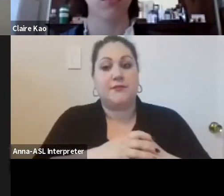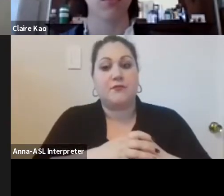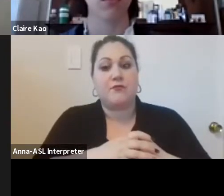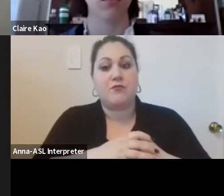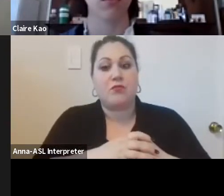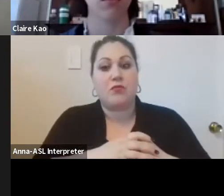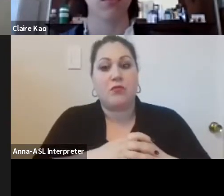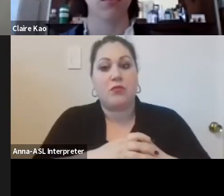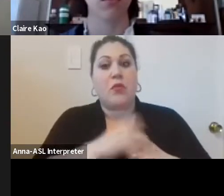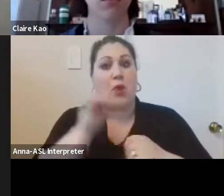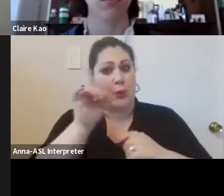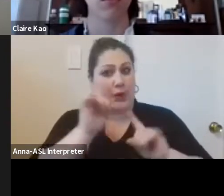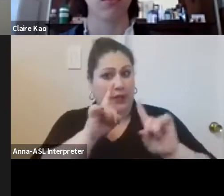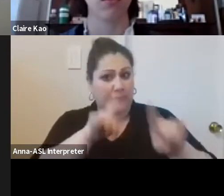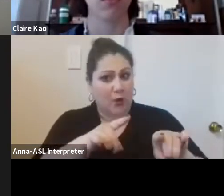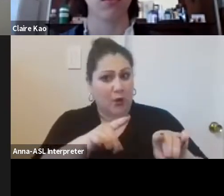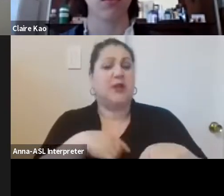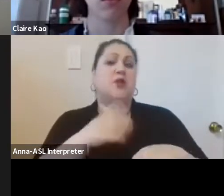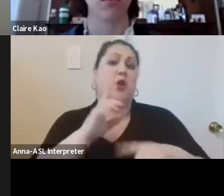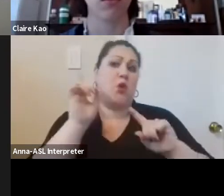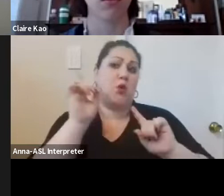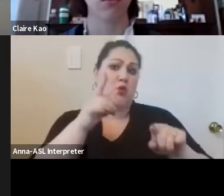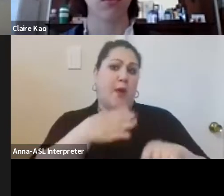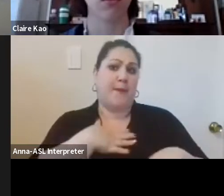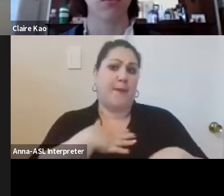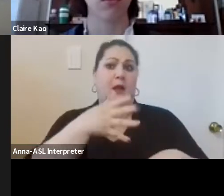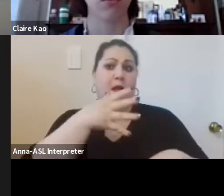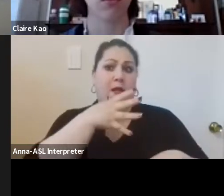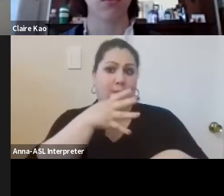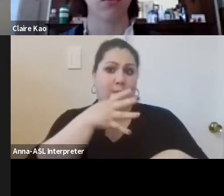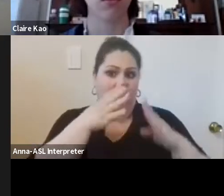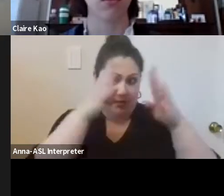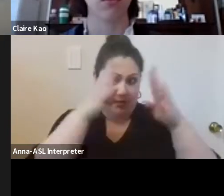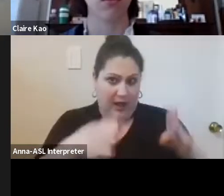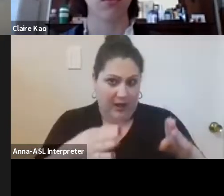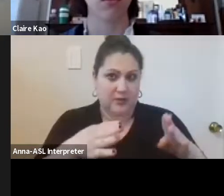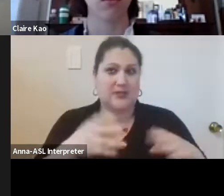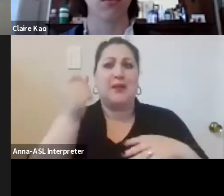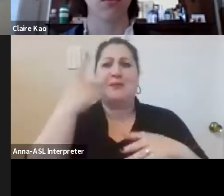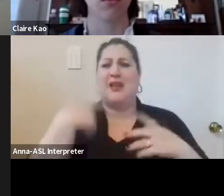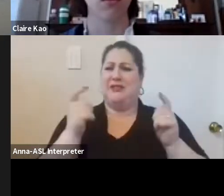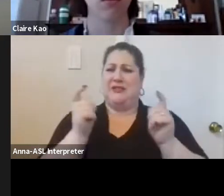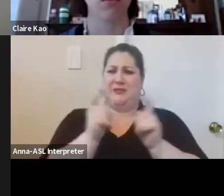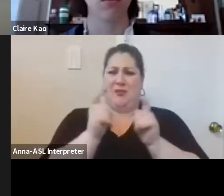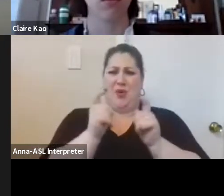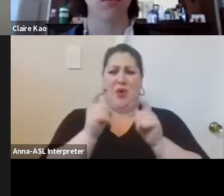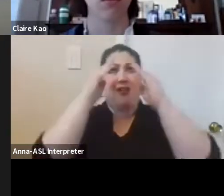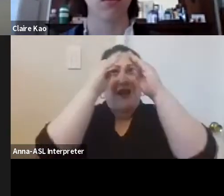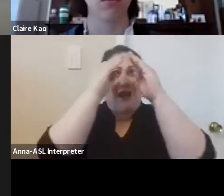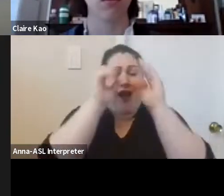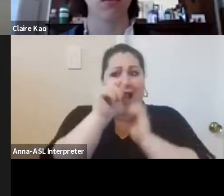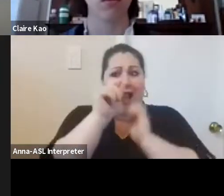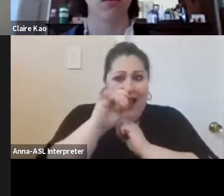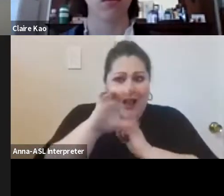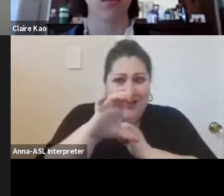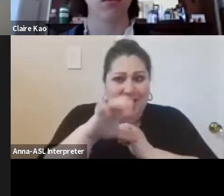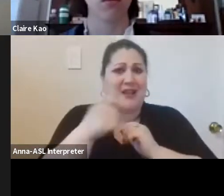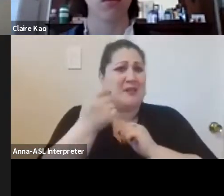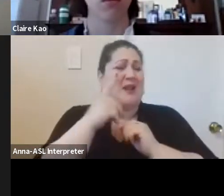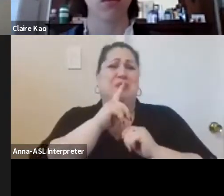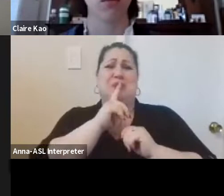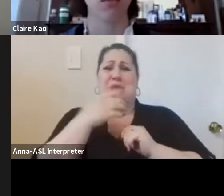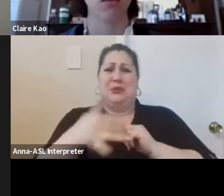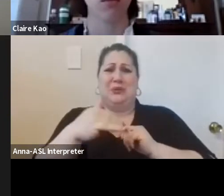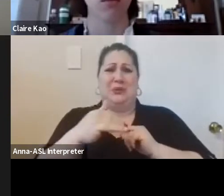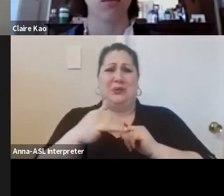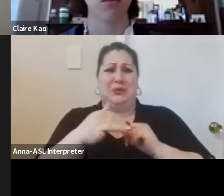apartment, it was an attic, and there was no livable space for us. And so, but I went with him. And when we went to my parents'